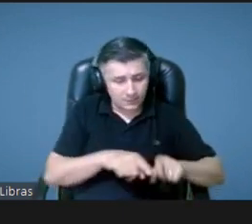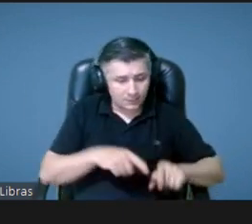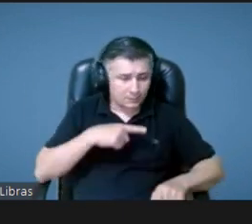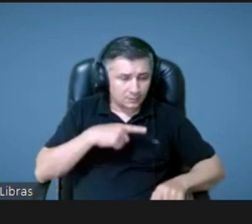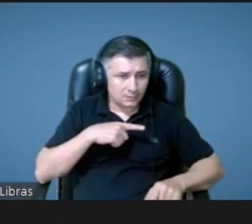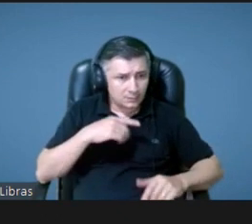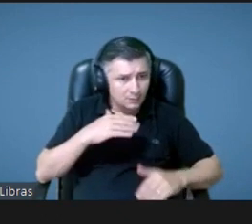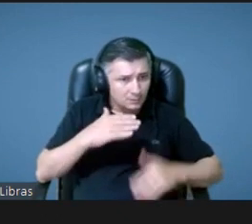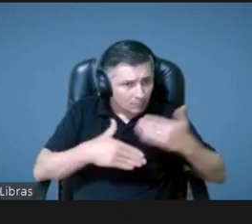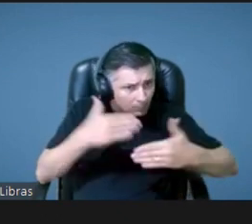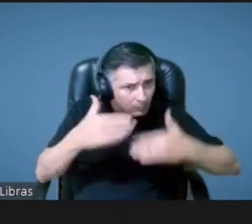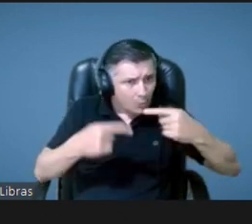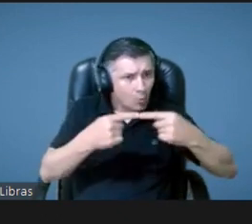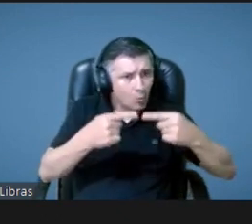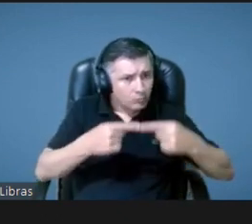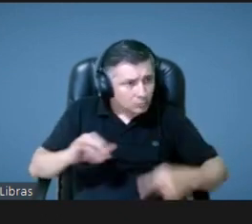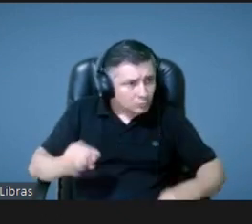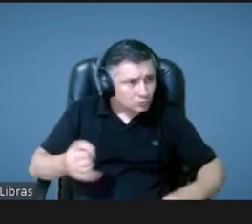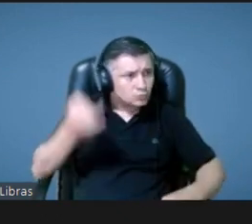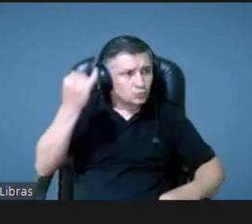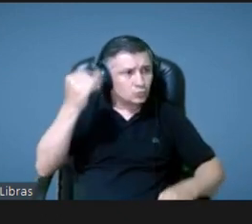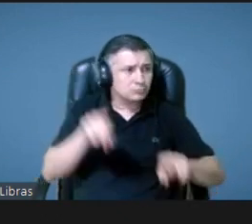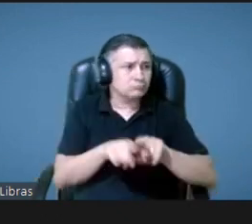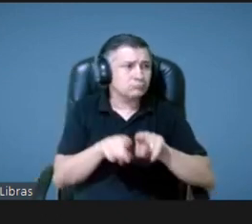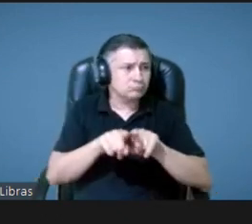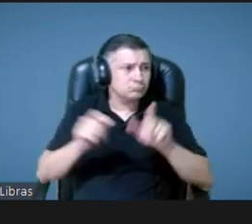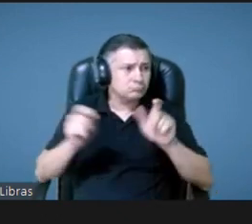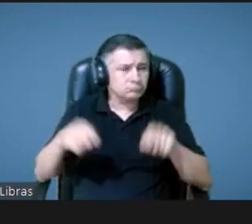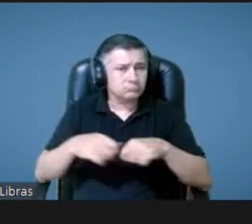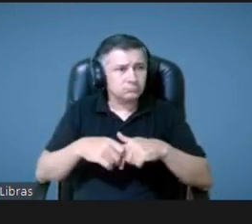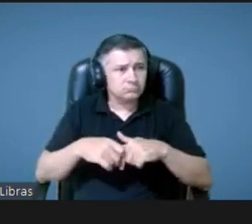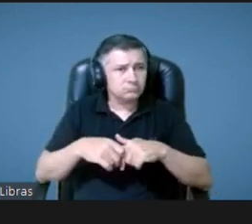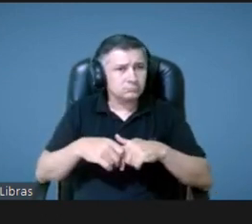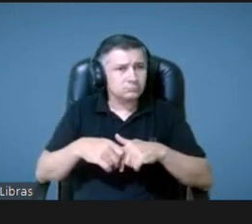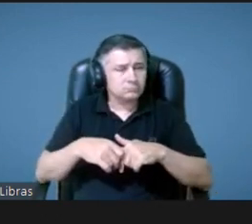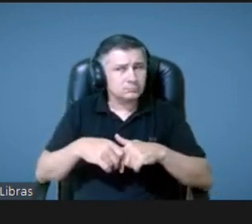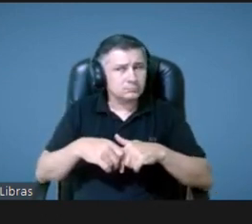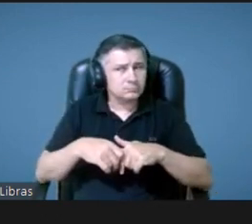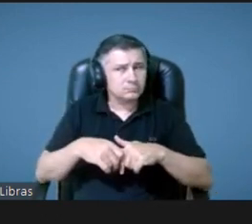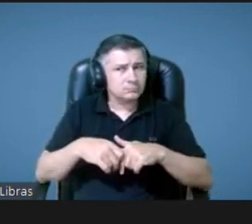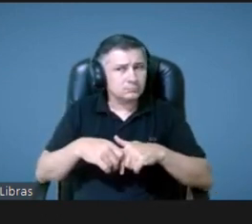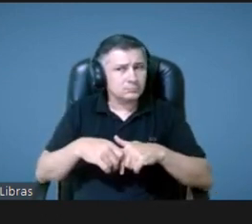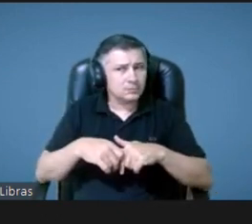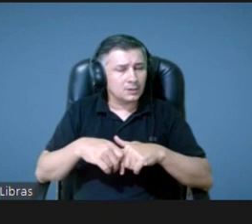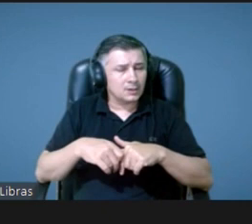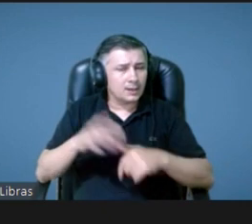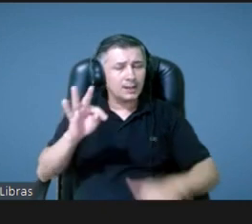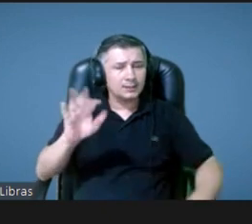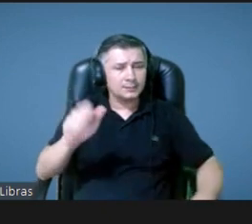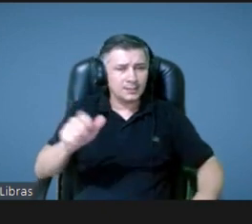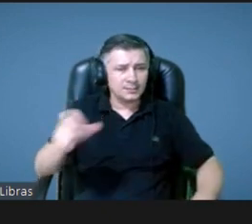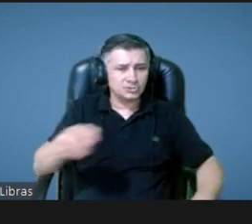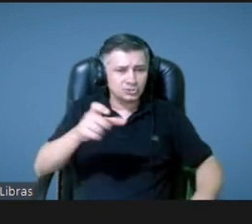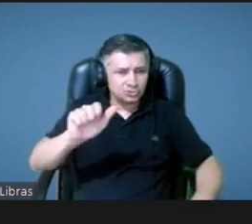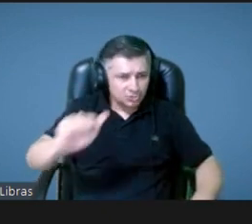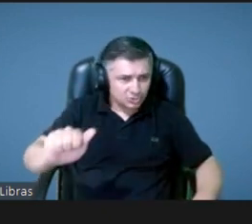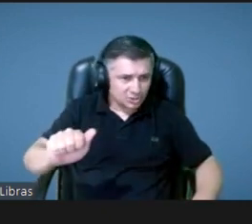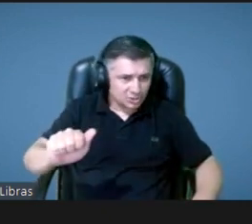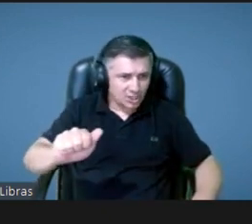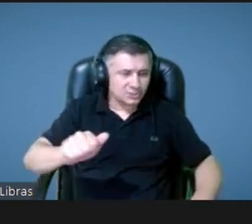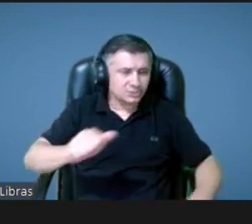residential developments. There is something relating to the interest